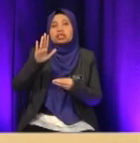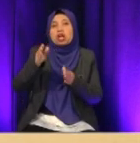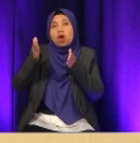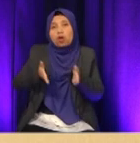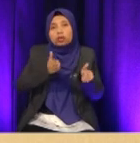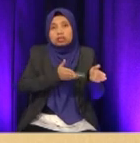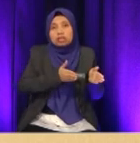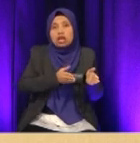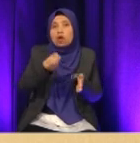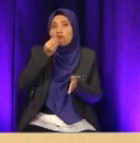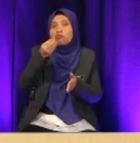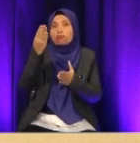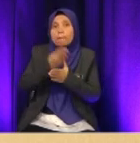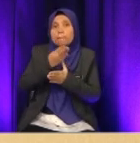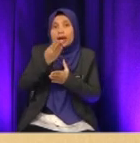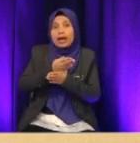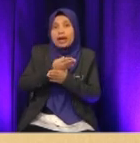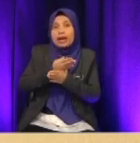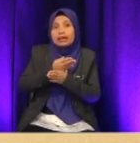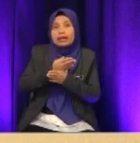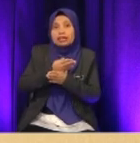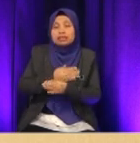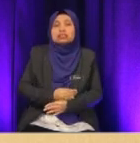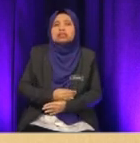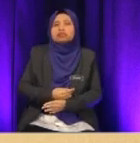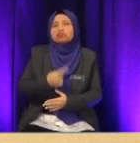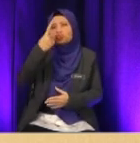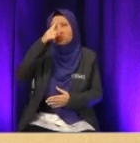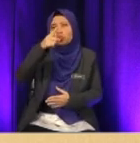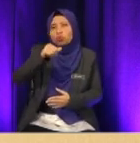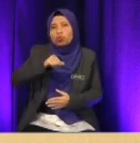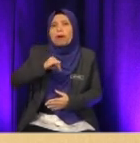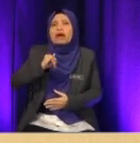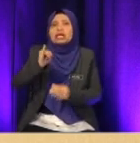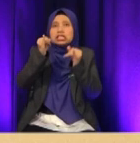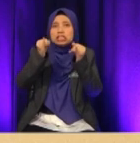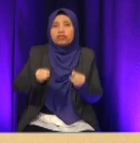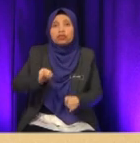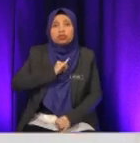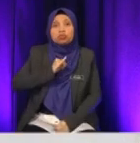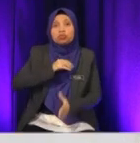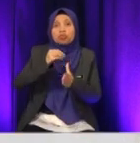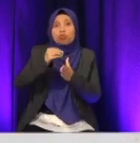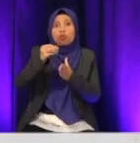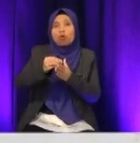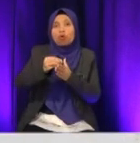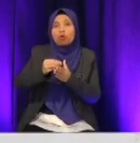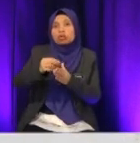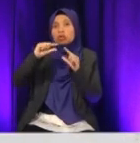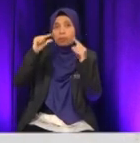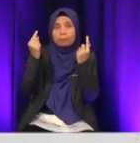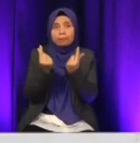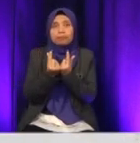food bank. So do we need a larger number of people or just a single person to organize a food bank? Show me your letter I or G.